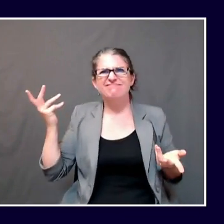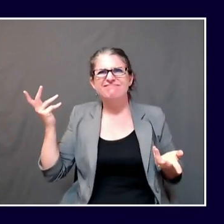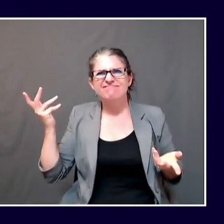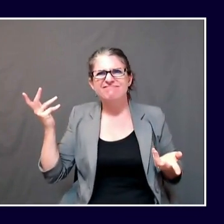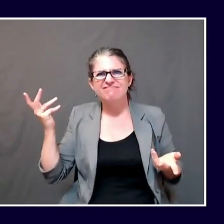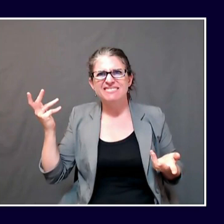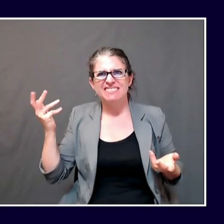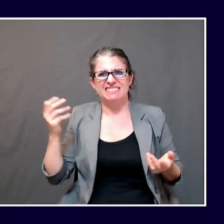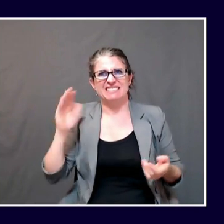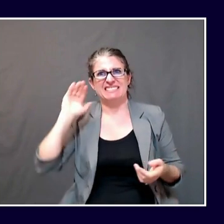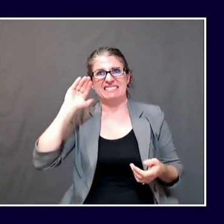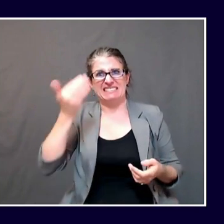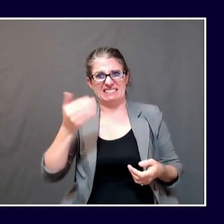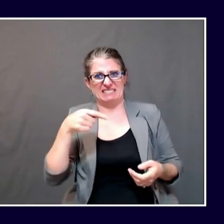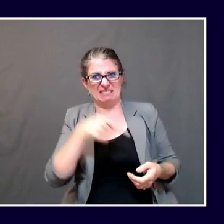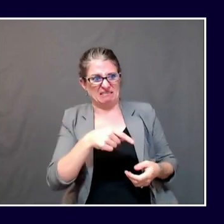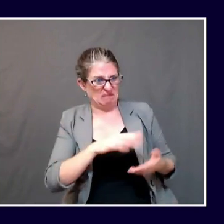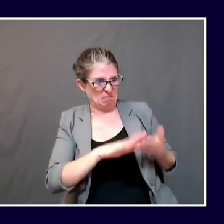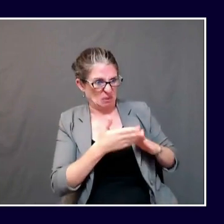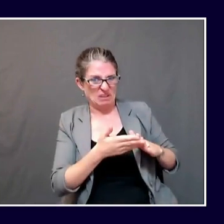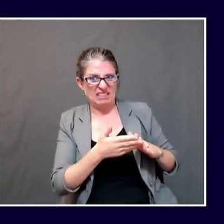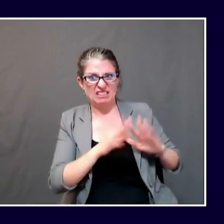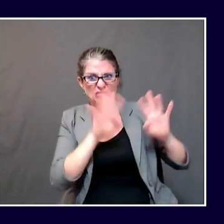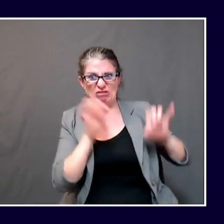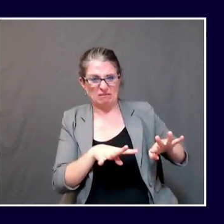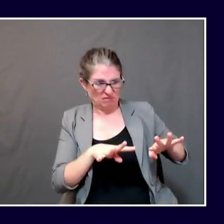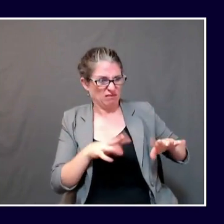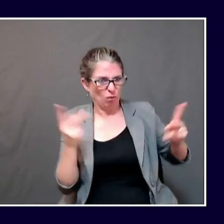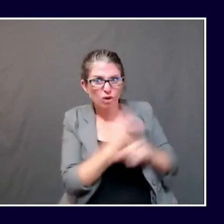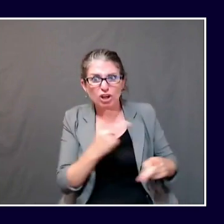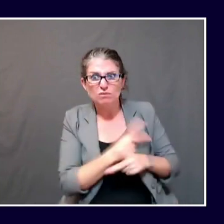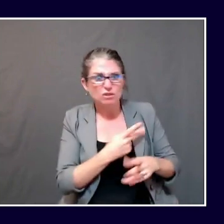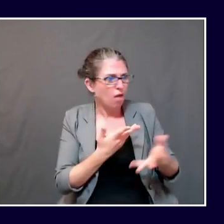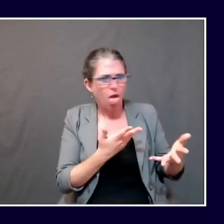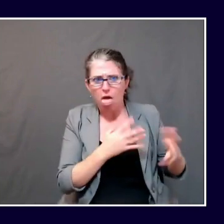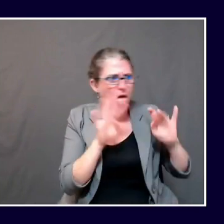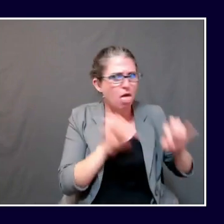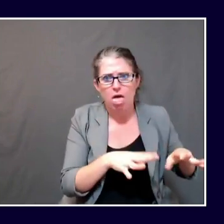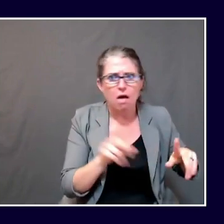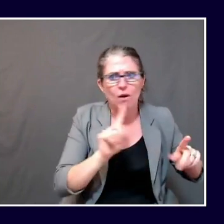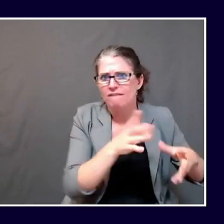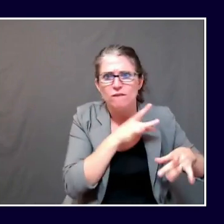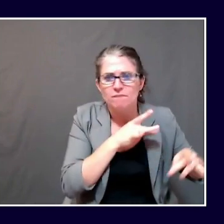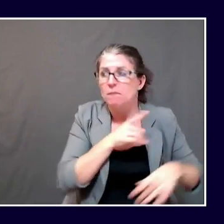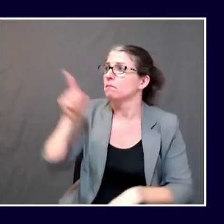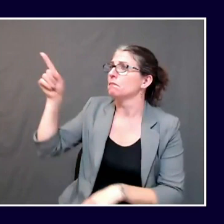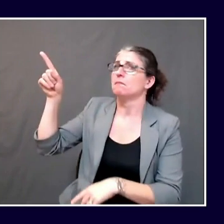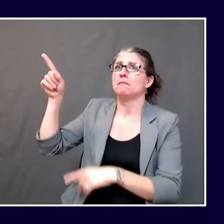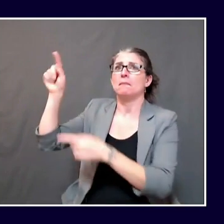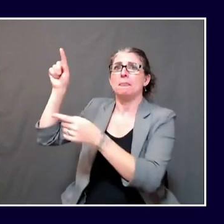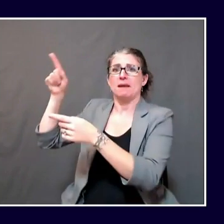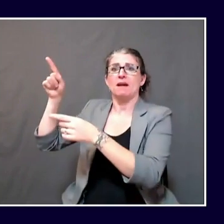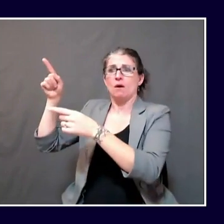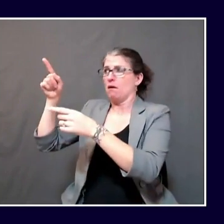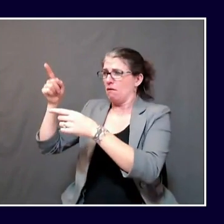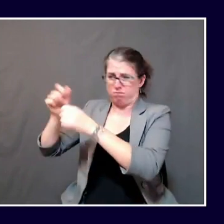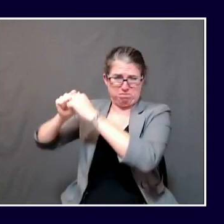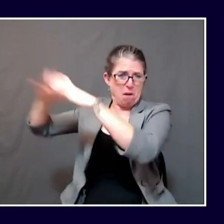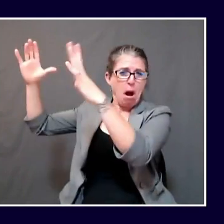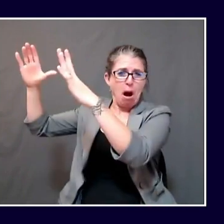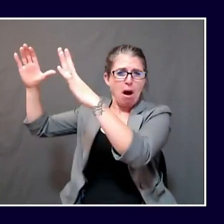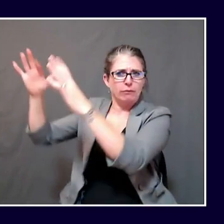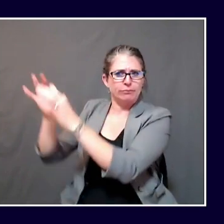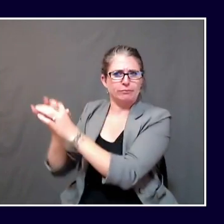control or growing, whereas in Millinocket it is, kind of dropped off majorly. Yeah, Charlie, that's a